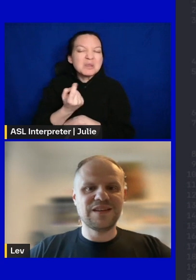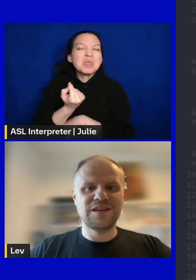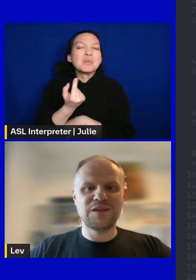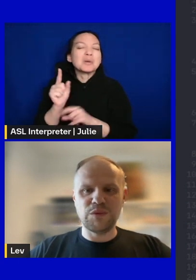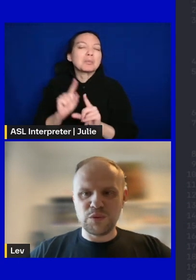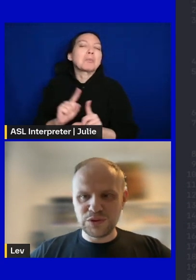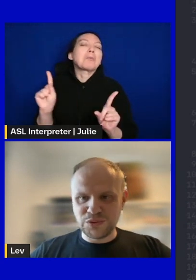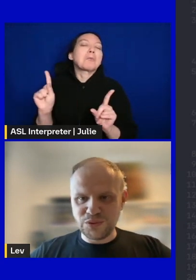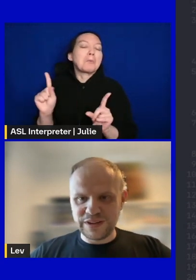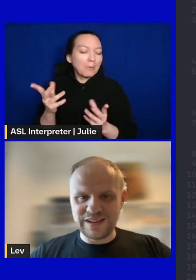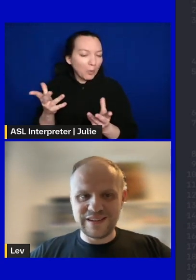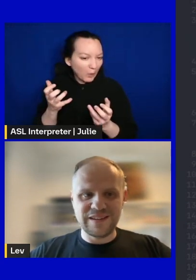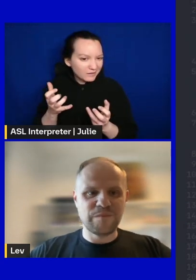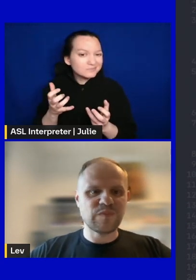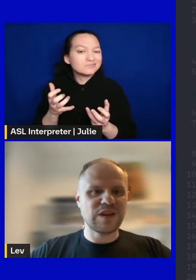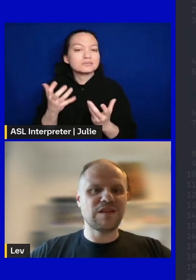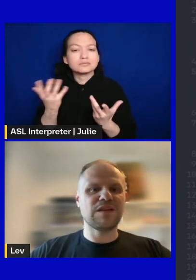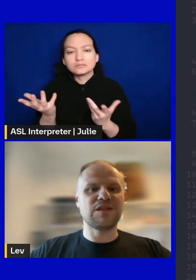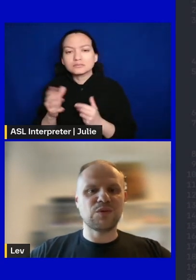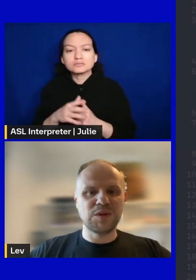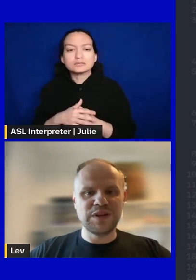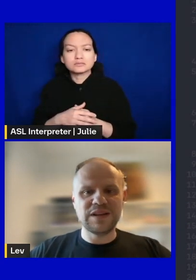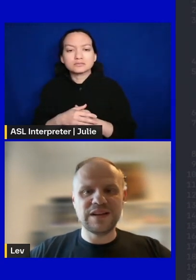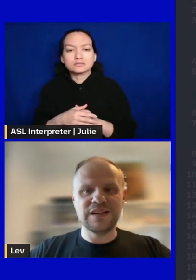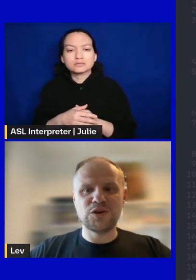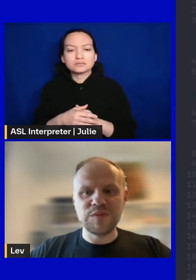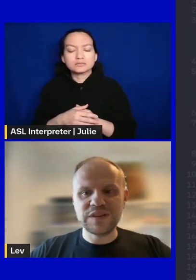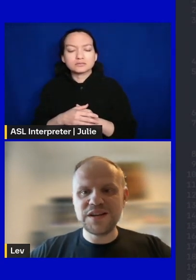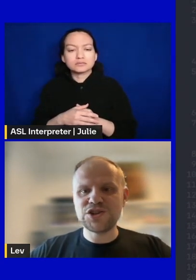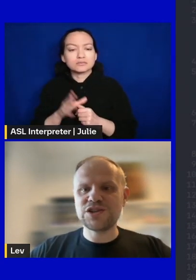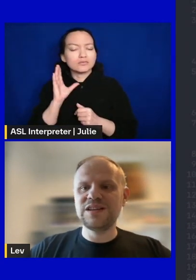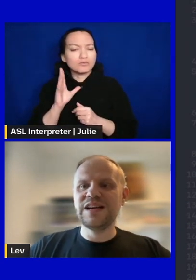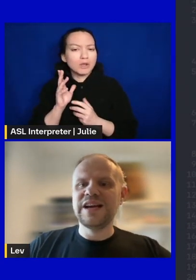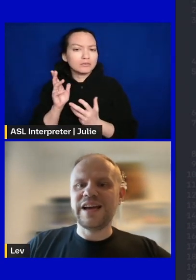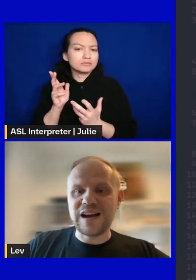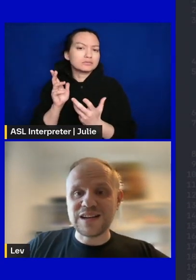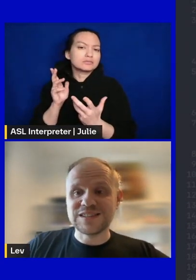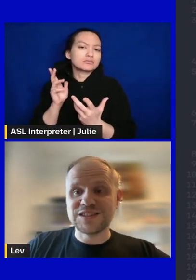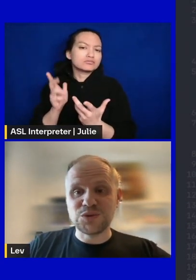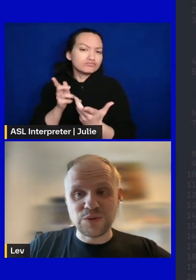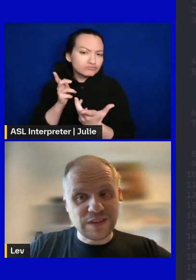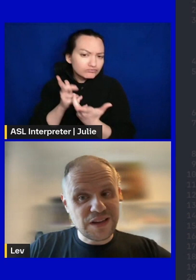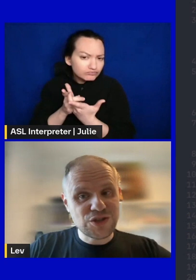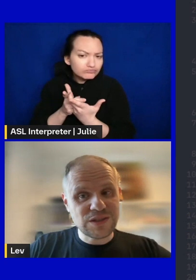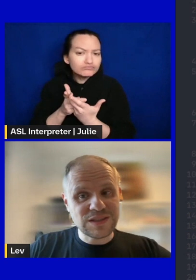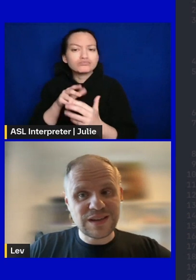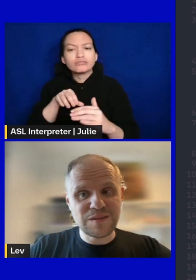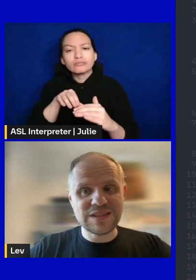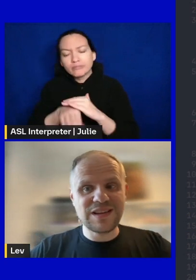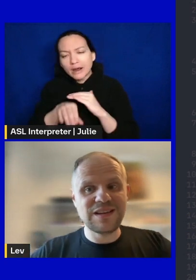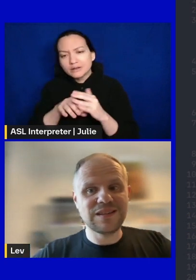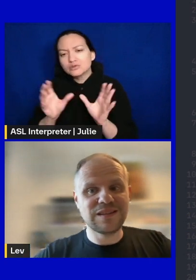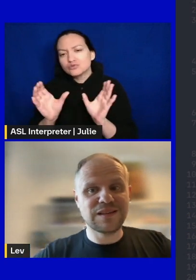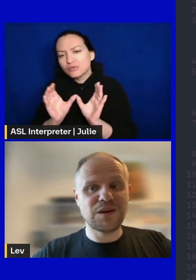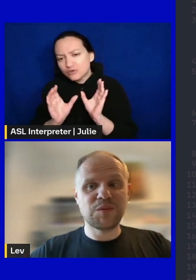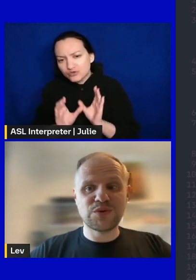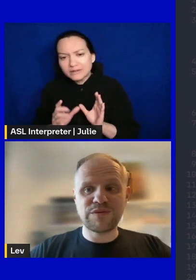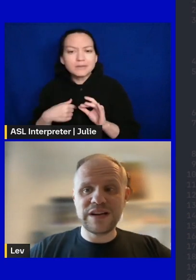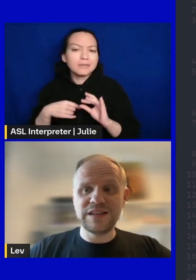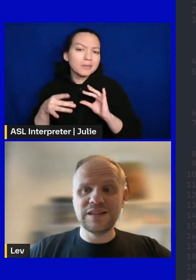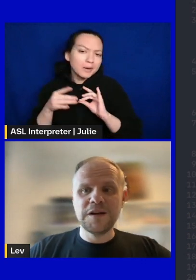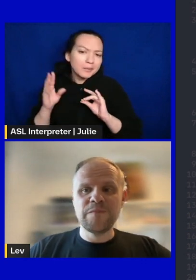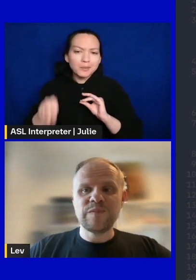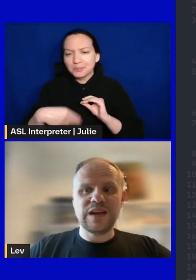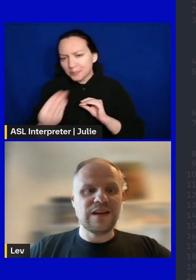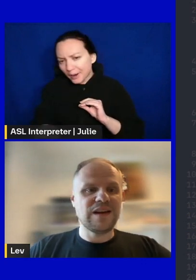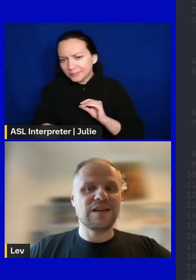different. We want to, there will be documentation and access to credentials that I'm saying that I will